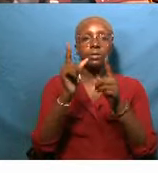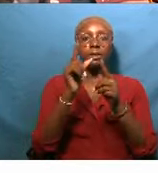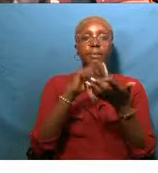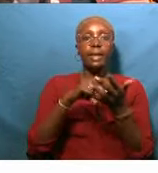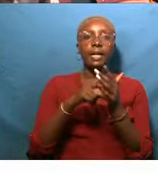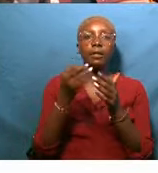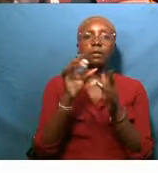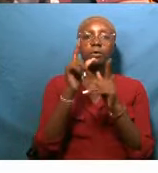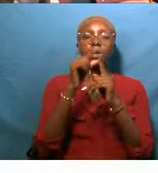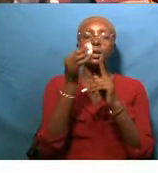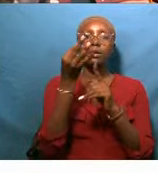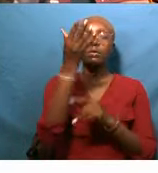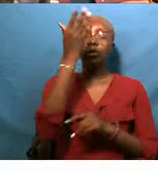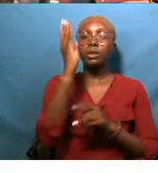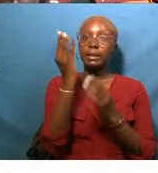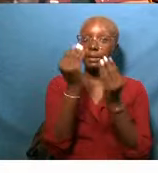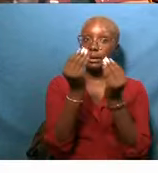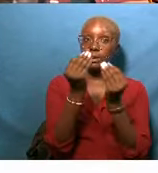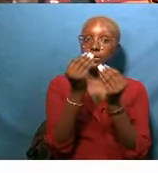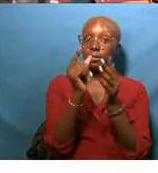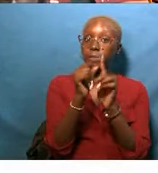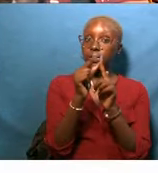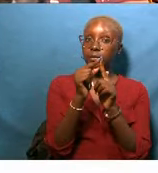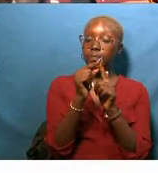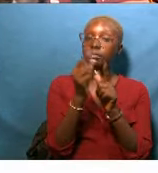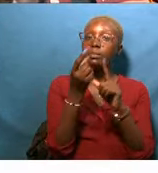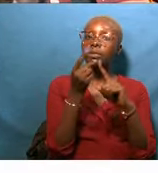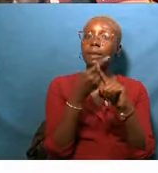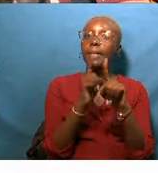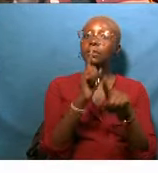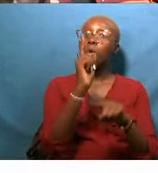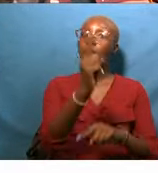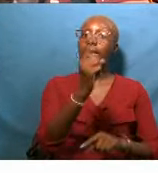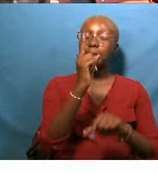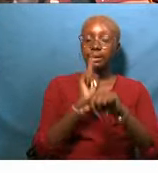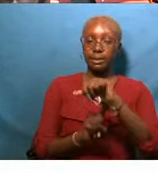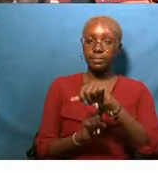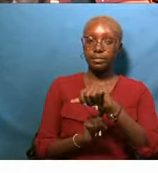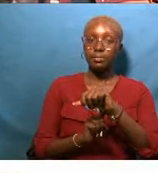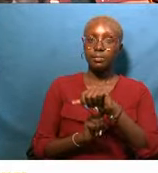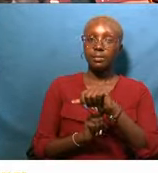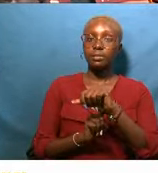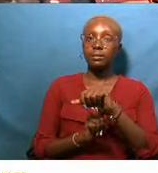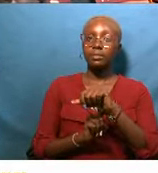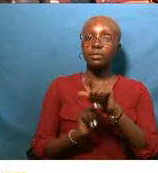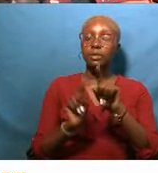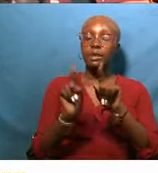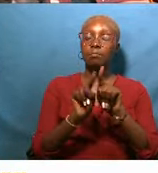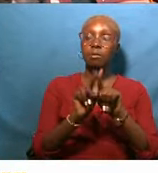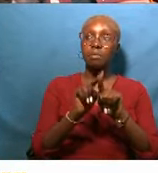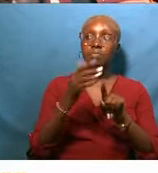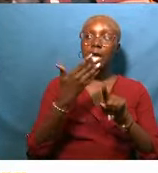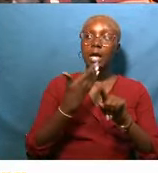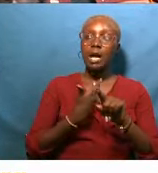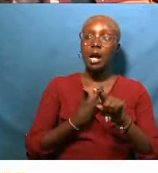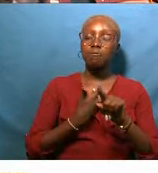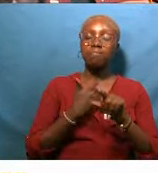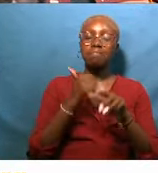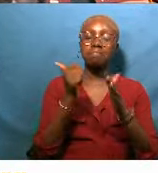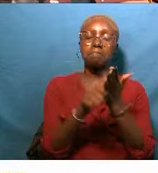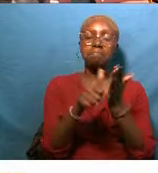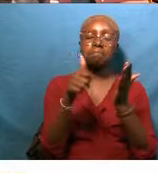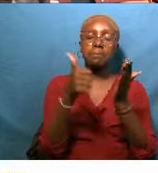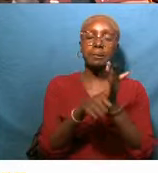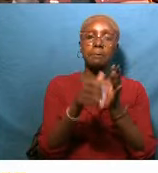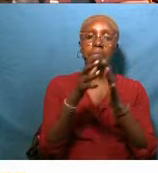in simple terms. But one time, he had also to face calamity,